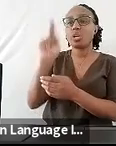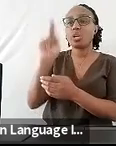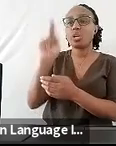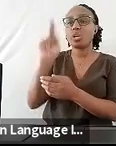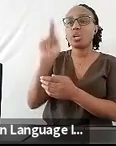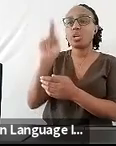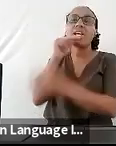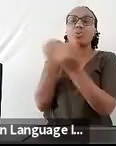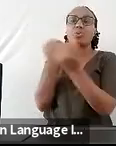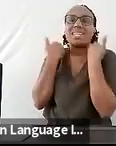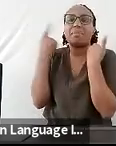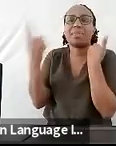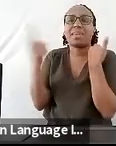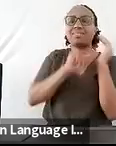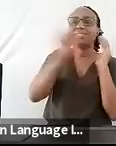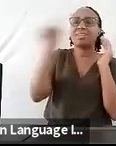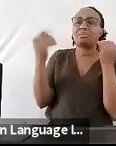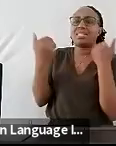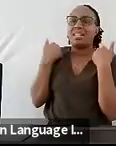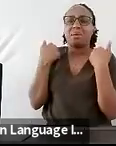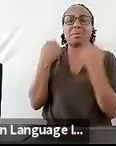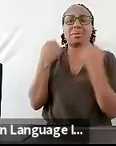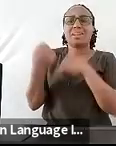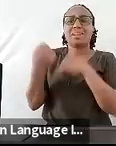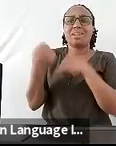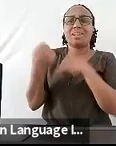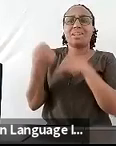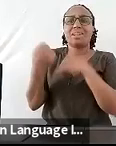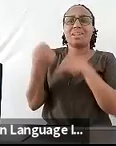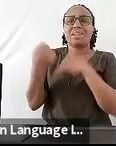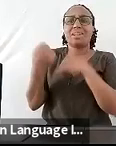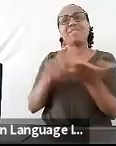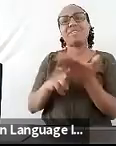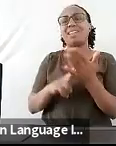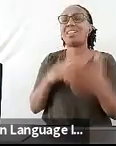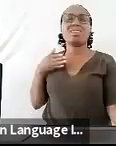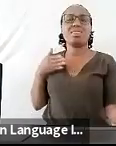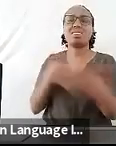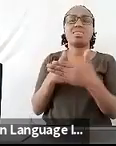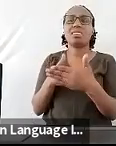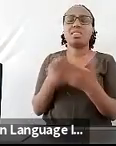rejected. Yeah. Still had his visa rejected and no appeal, no nothing. In